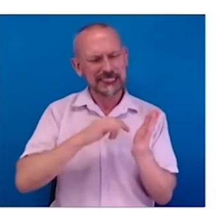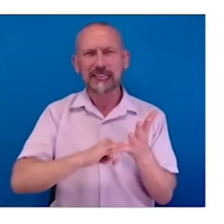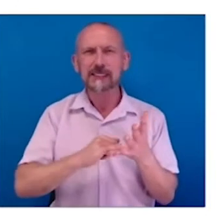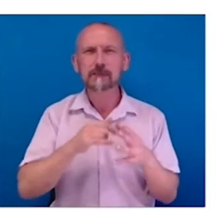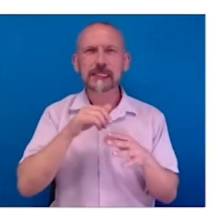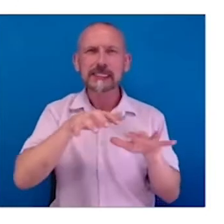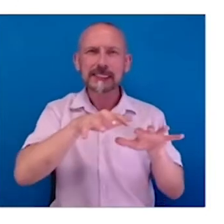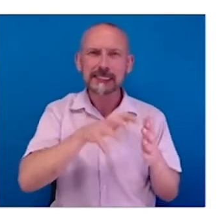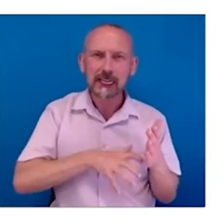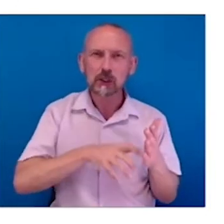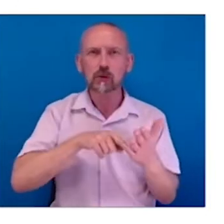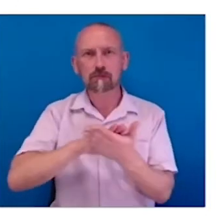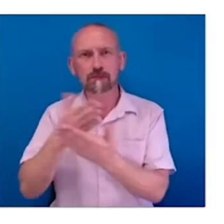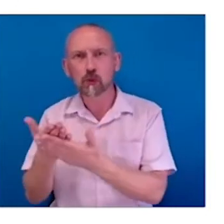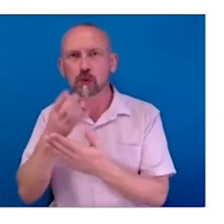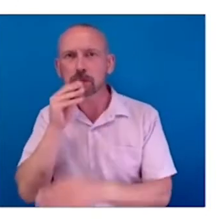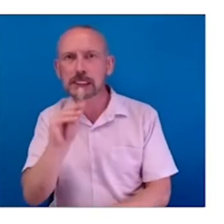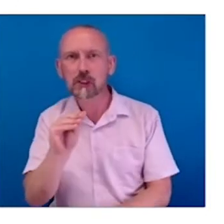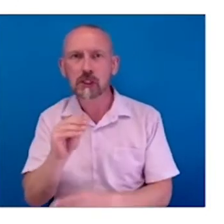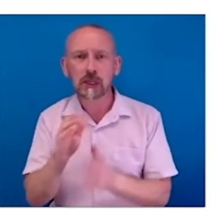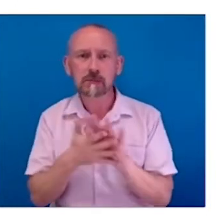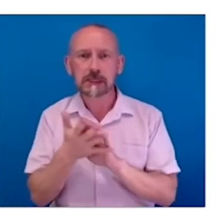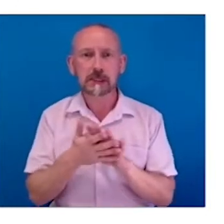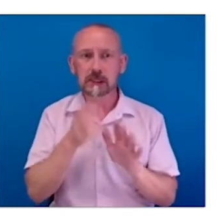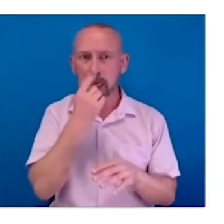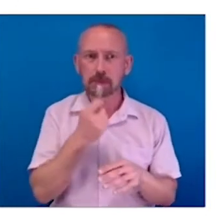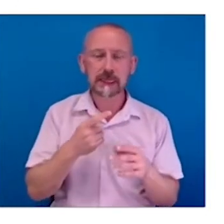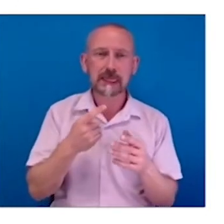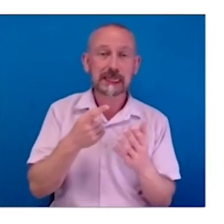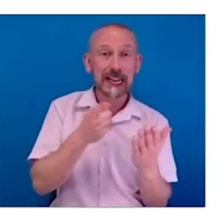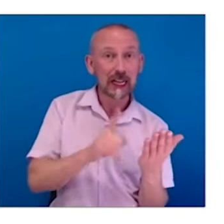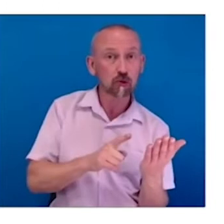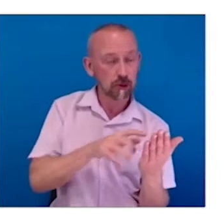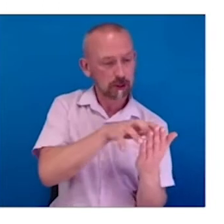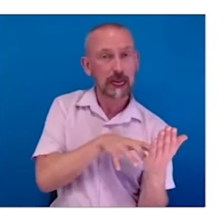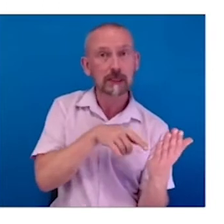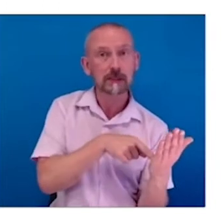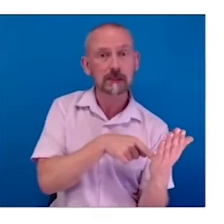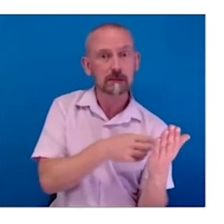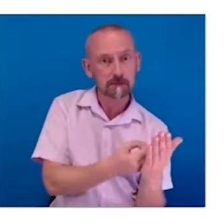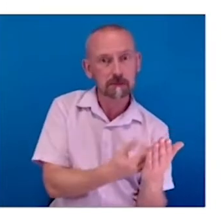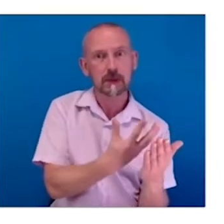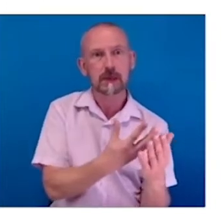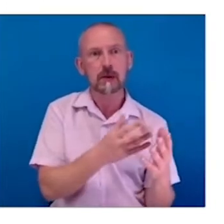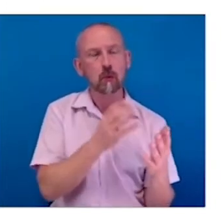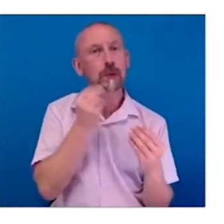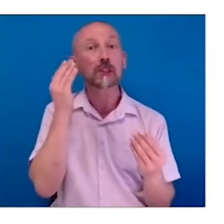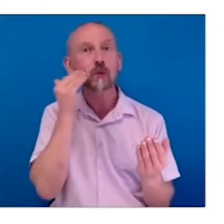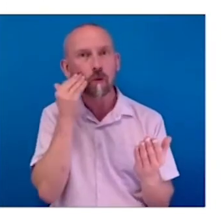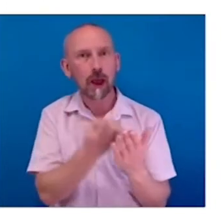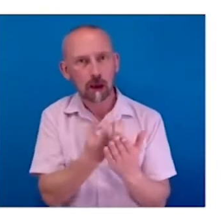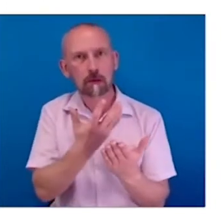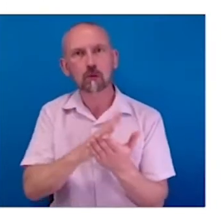with speech synthesis on a computer, tablet, or smartphone. There is also a hybrid